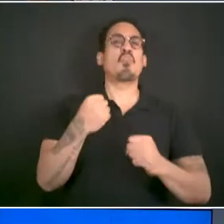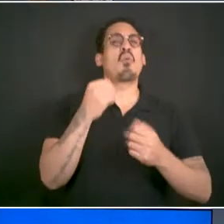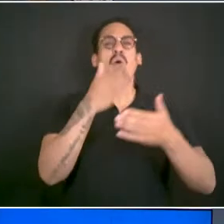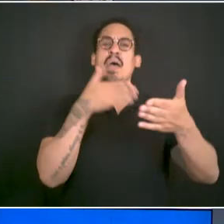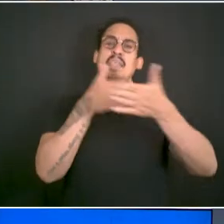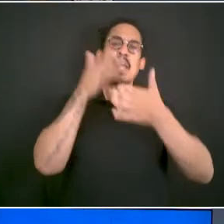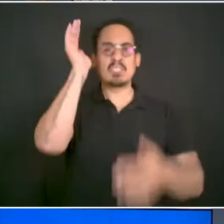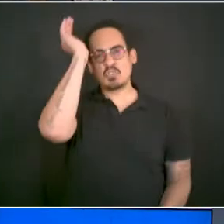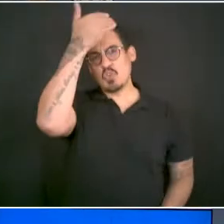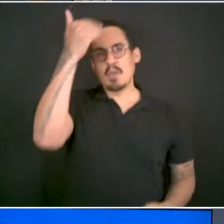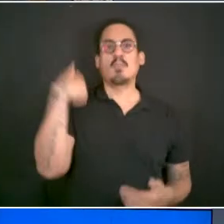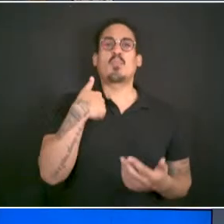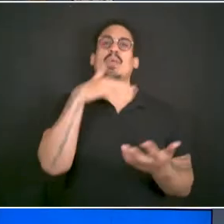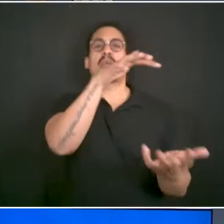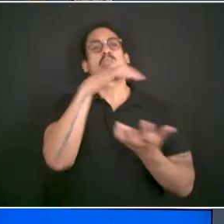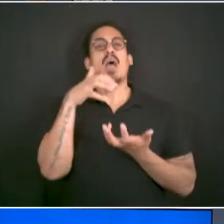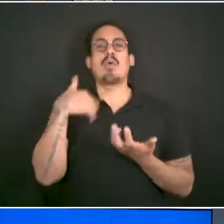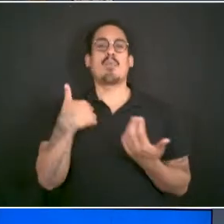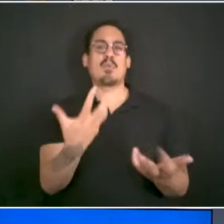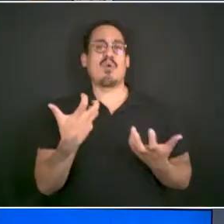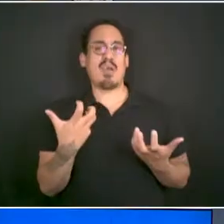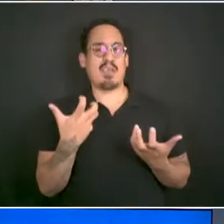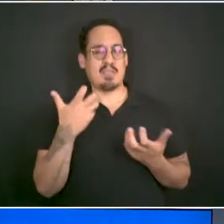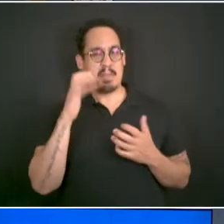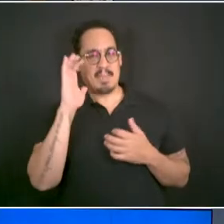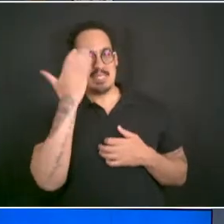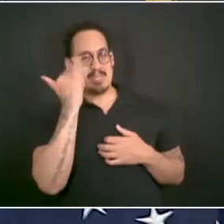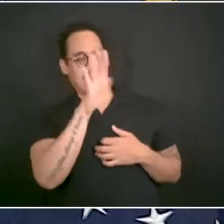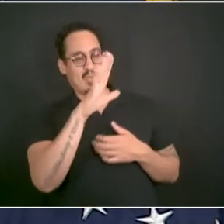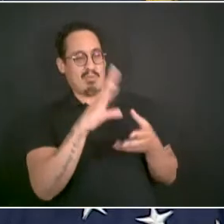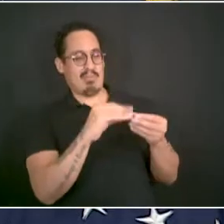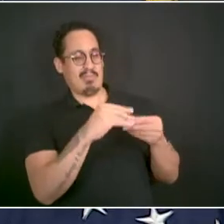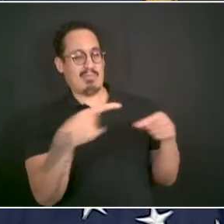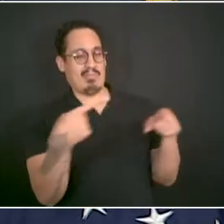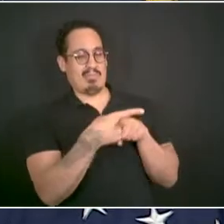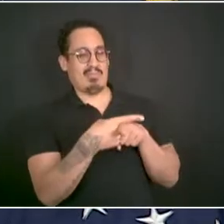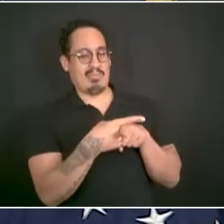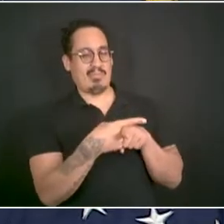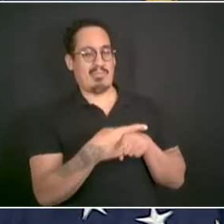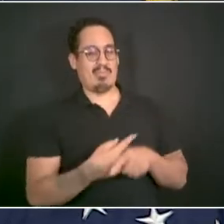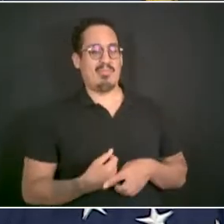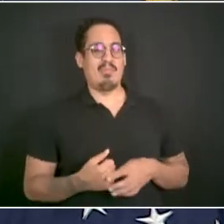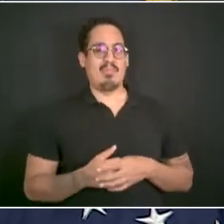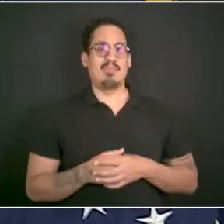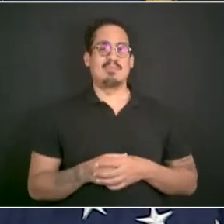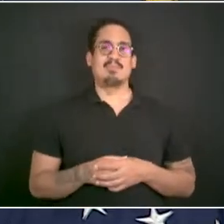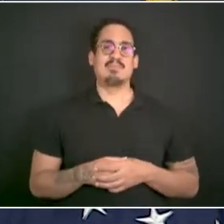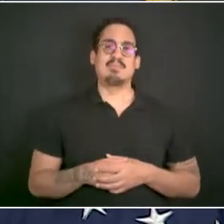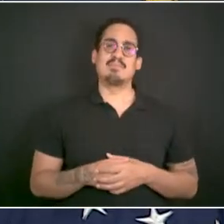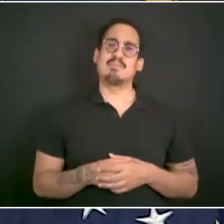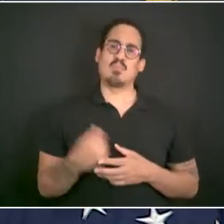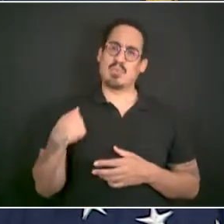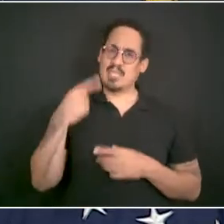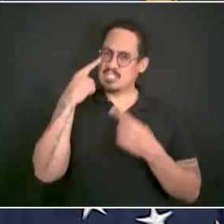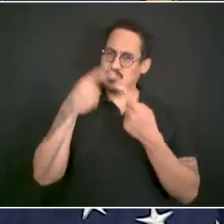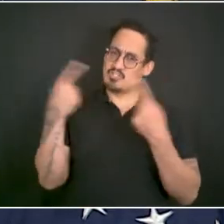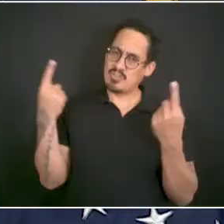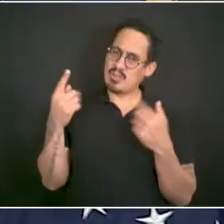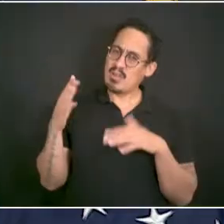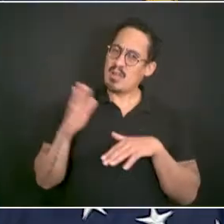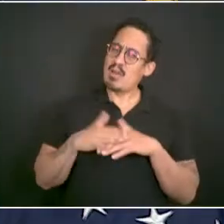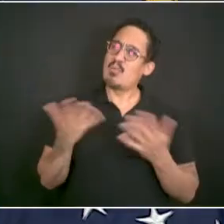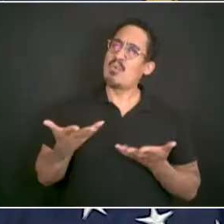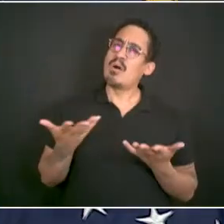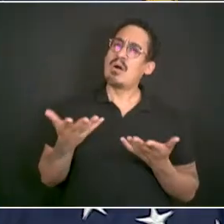here, and also, why should New Yorkers care about this? You say, what did we disagree on what? Who, the governor and I? Yeah,